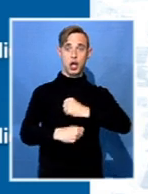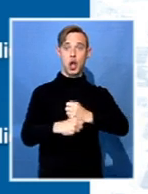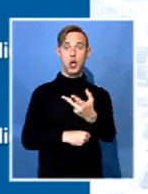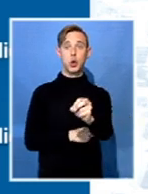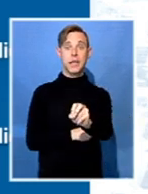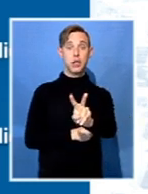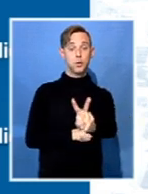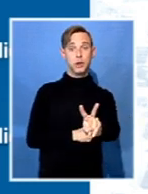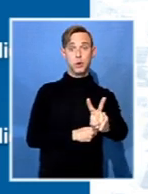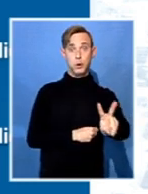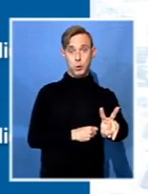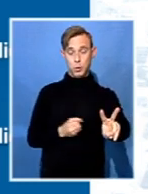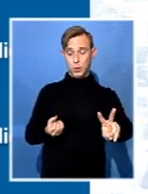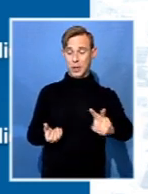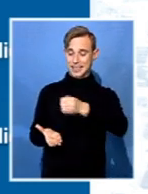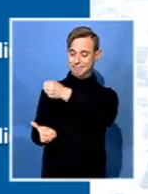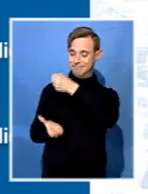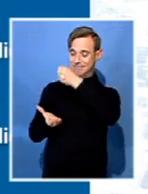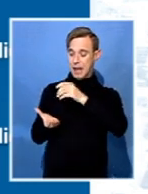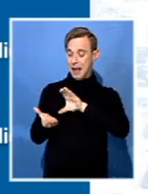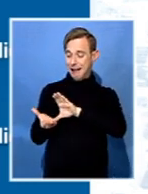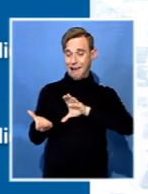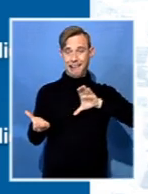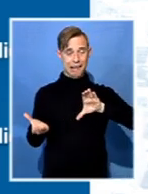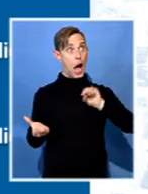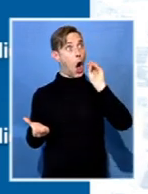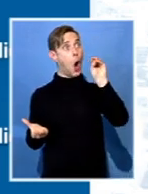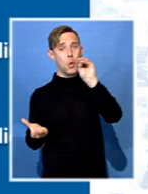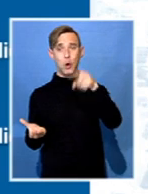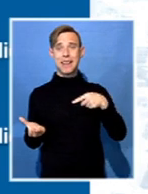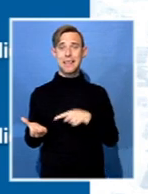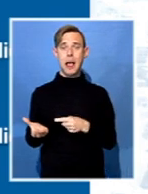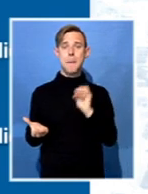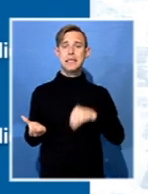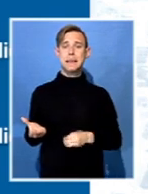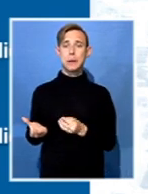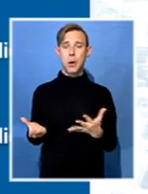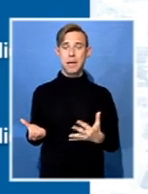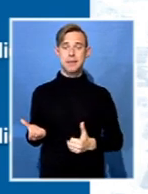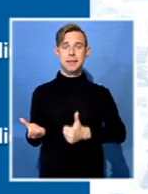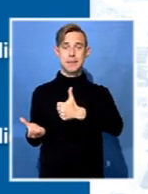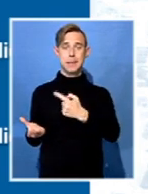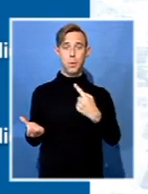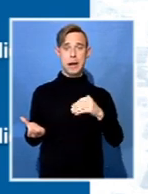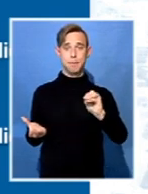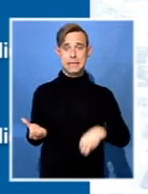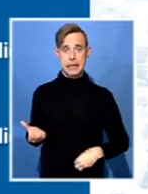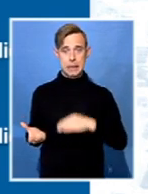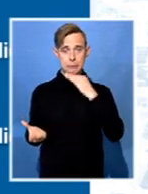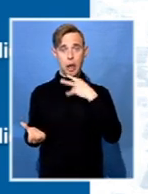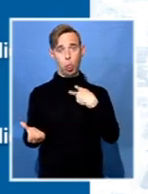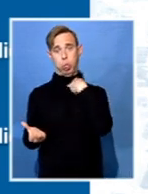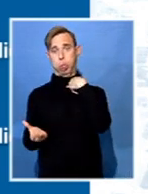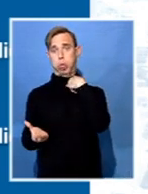by 2022. And paying the interest and charges on that debt will cost South Africa dearly. Debt servicing costs